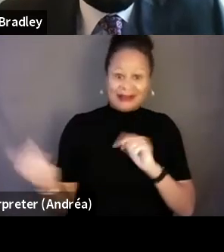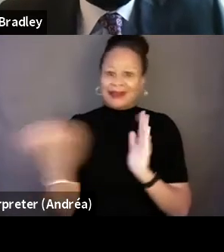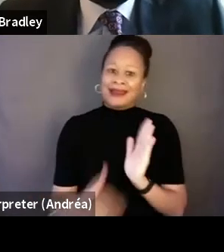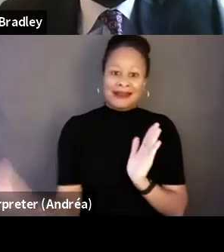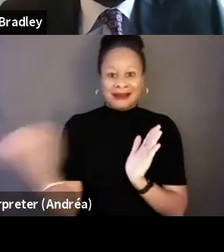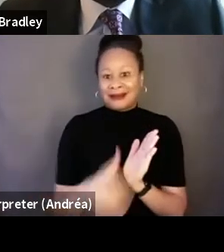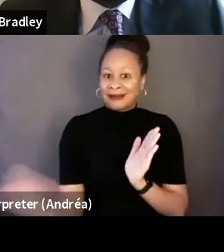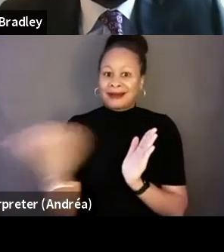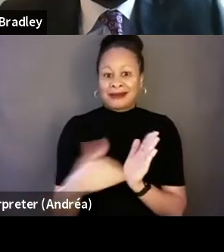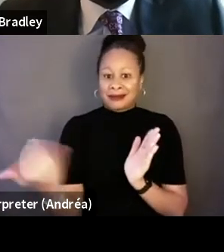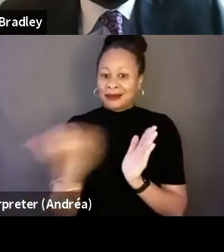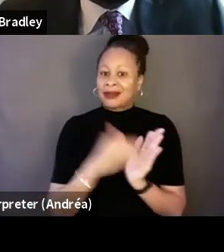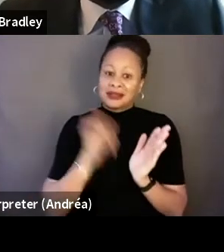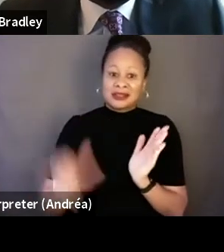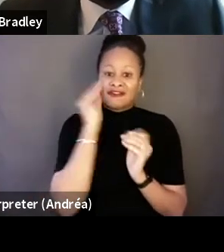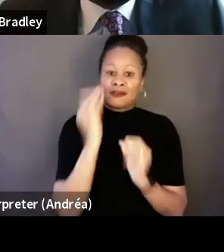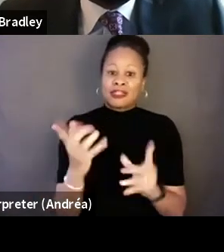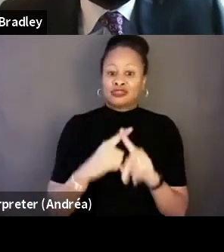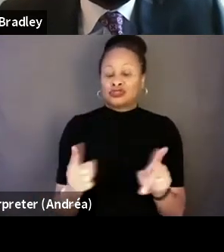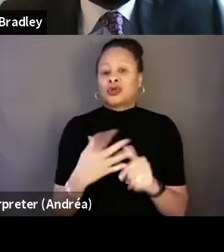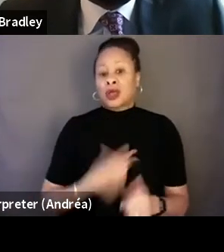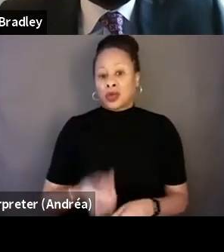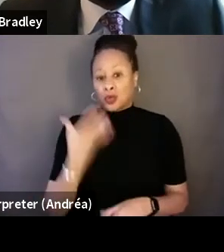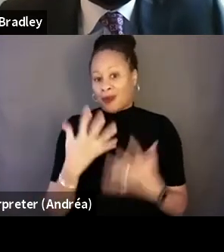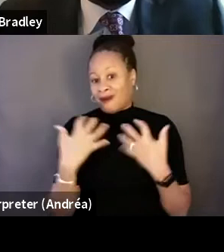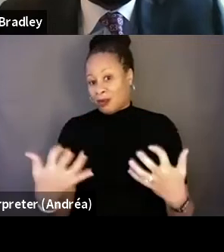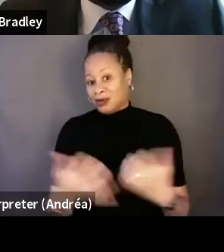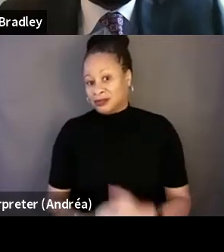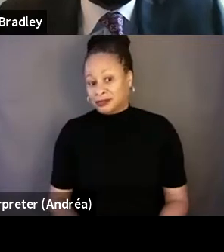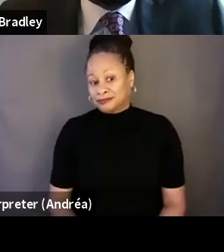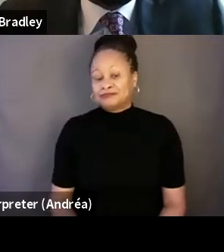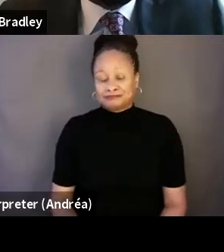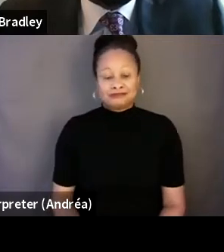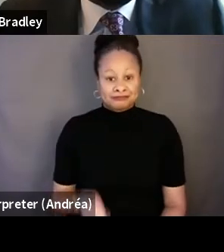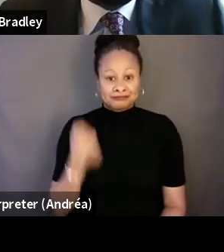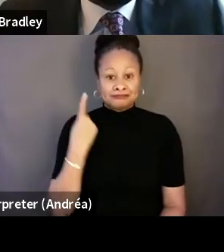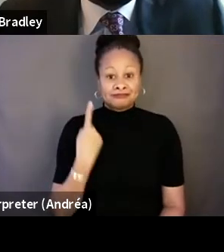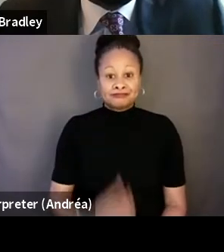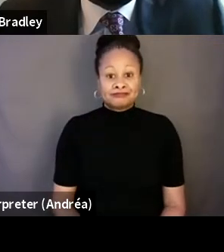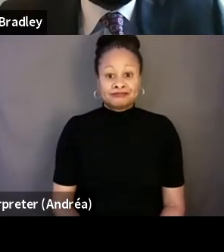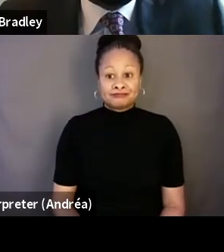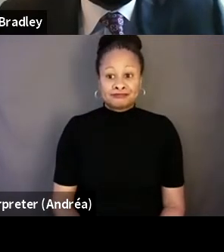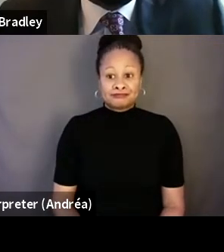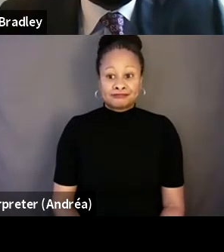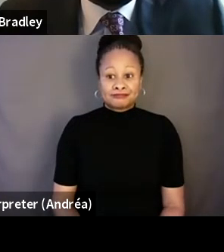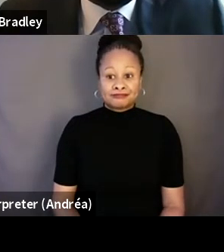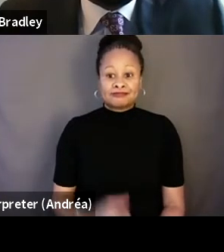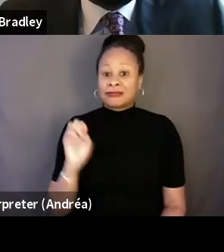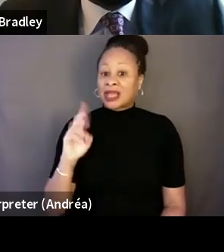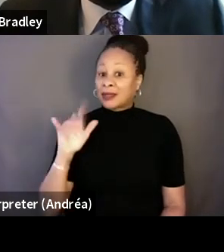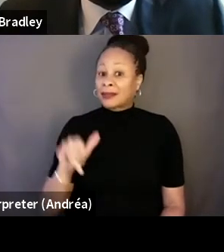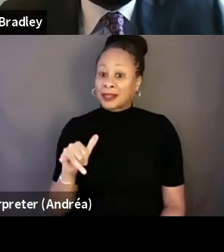over again to a white audience. I totally understand that, Emily. I think that then